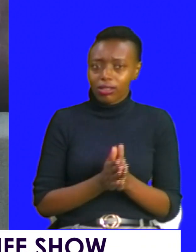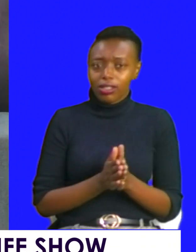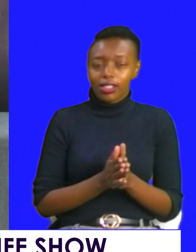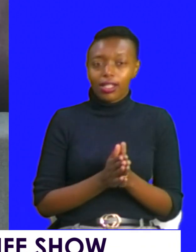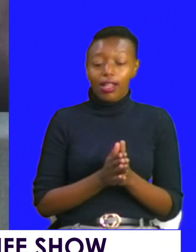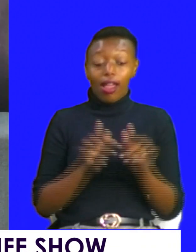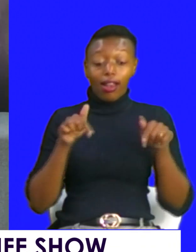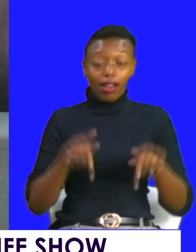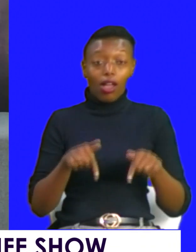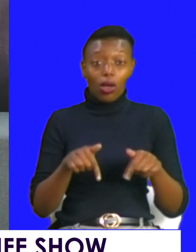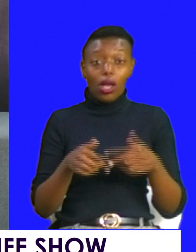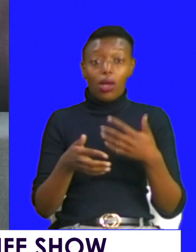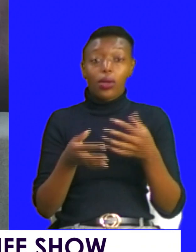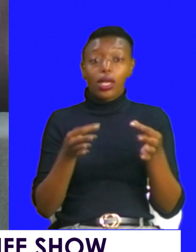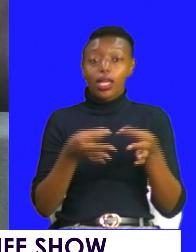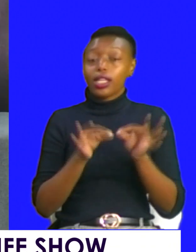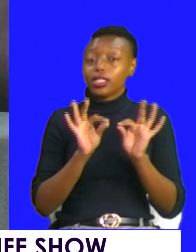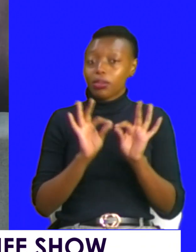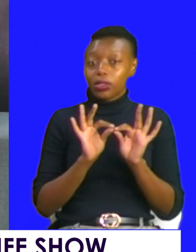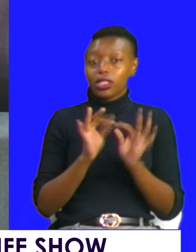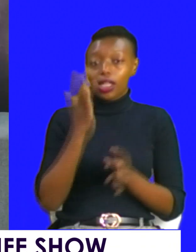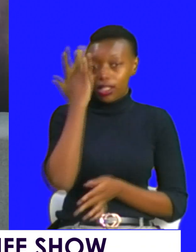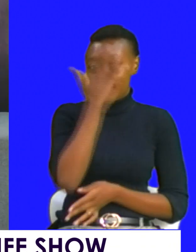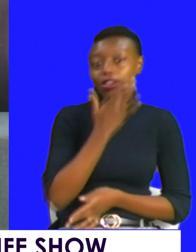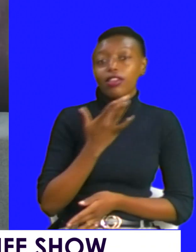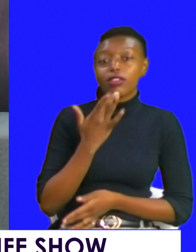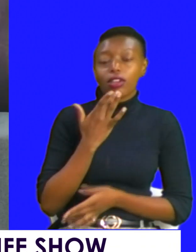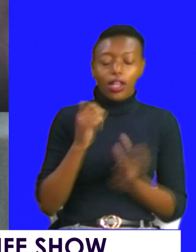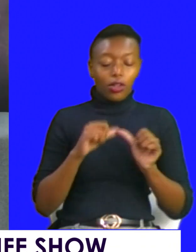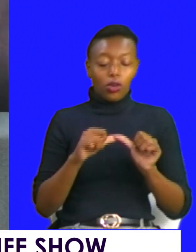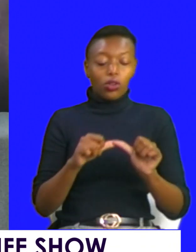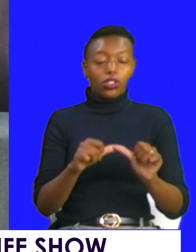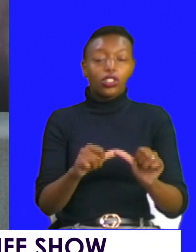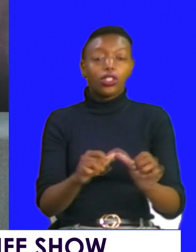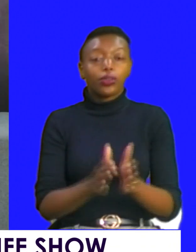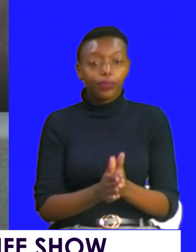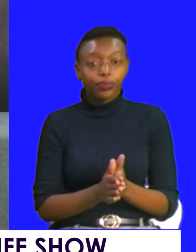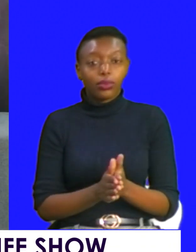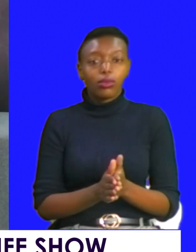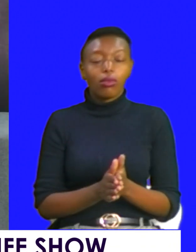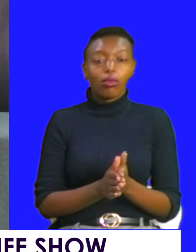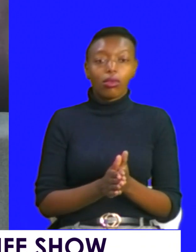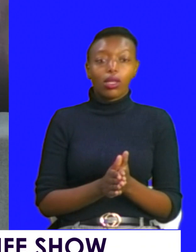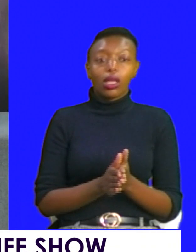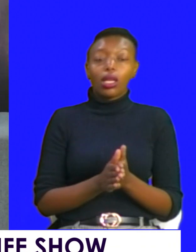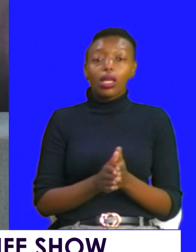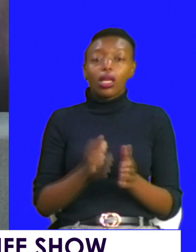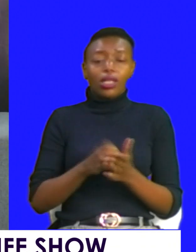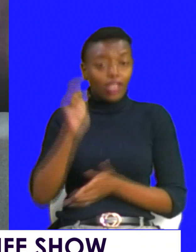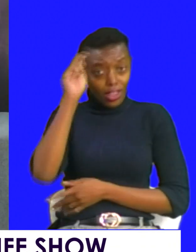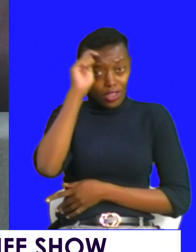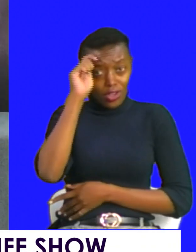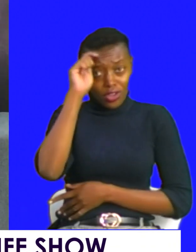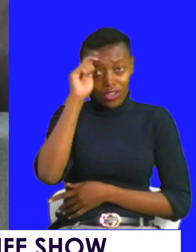language interpreter is Flavian Wanjiko. Yeah, proceed. Thank you, Jonah. So, in the PI theory of success, the